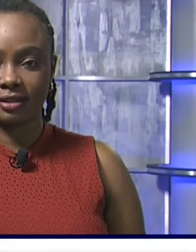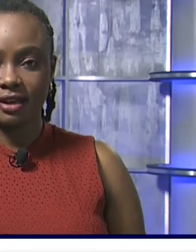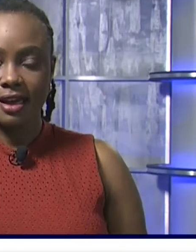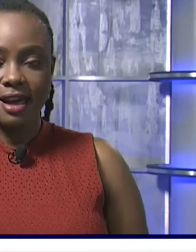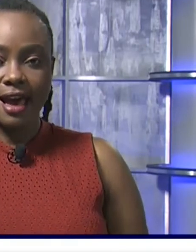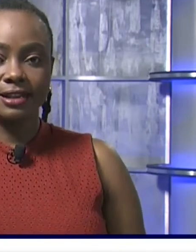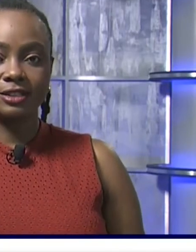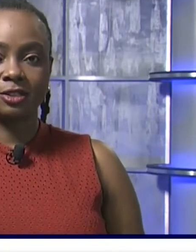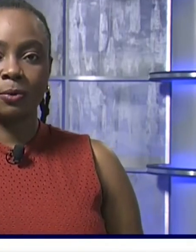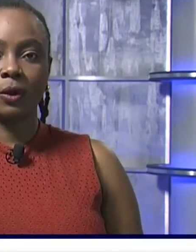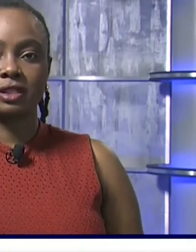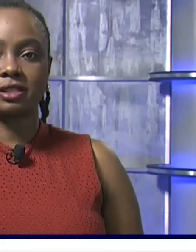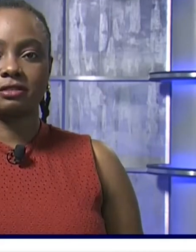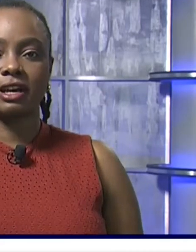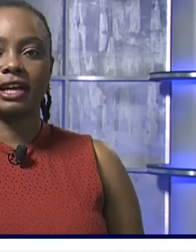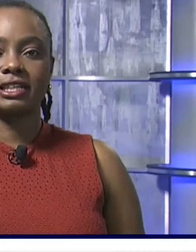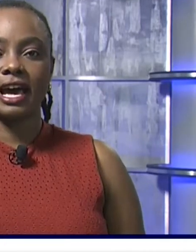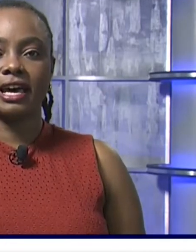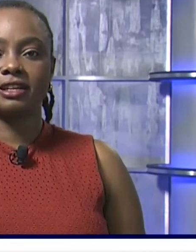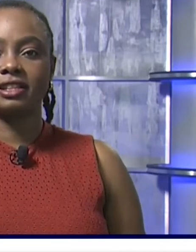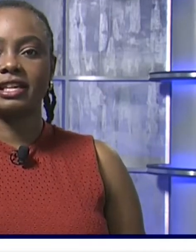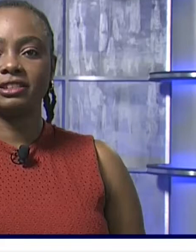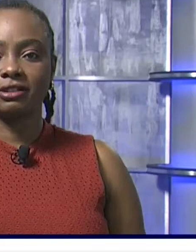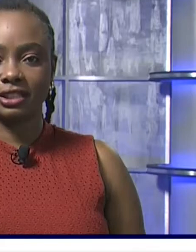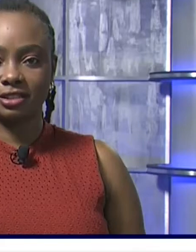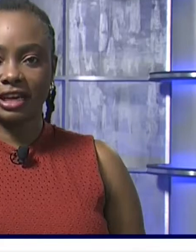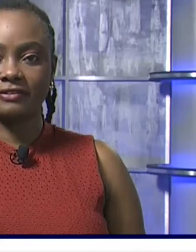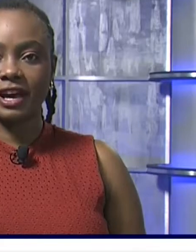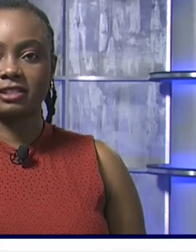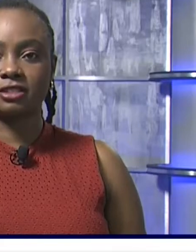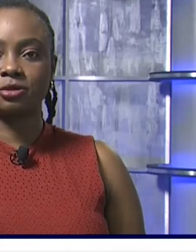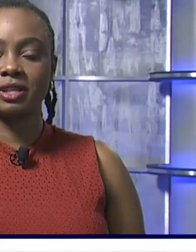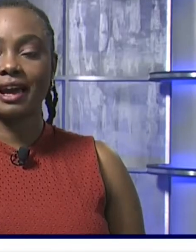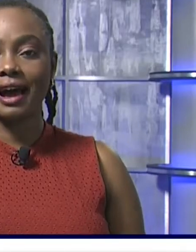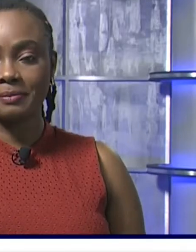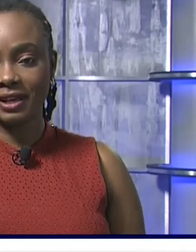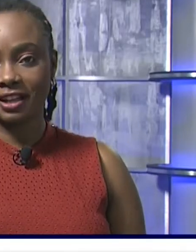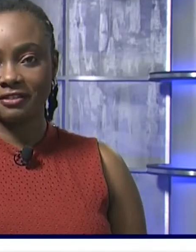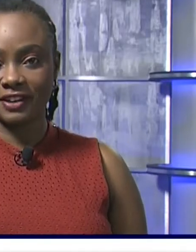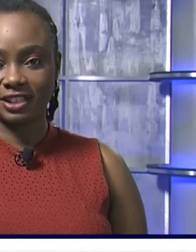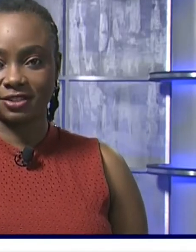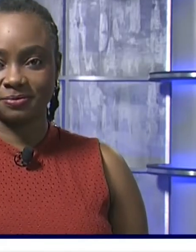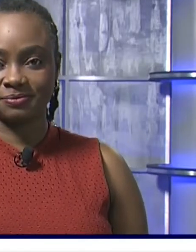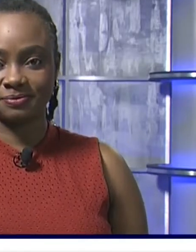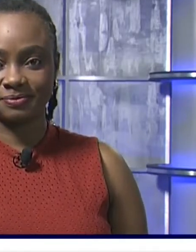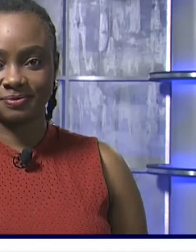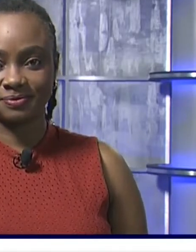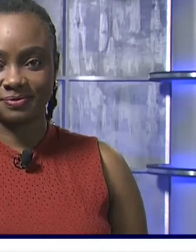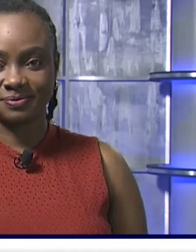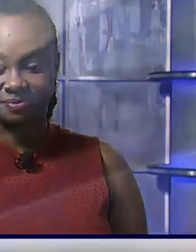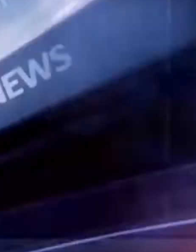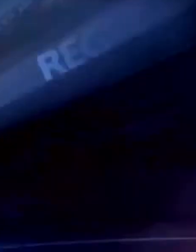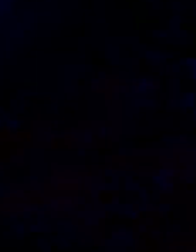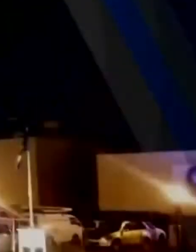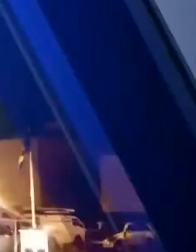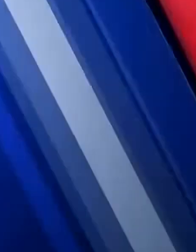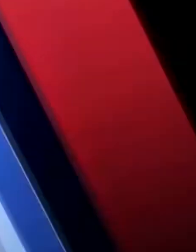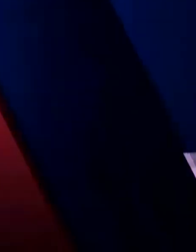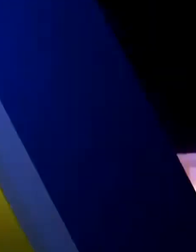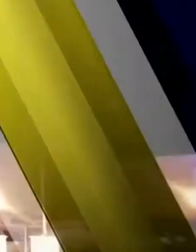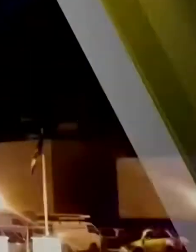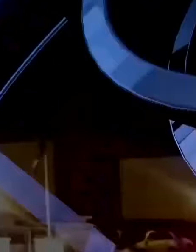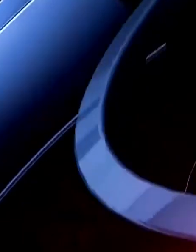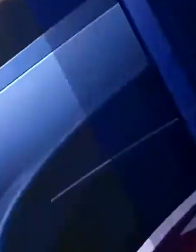China. And in sports, Narayan and the Knight Riders advance to the IPL final.